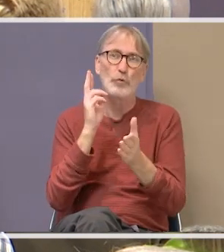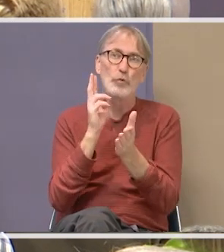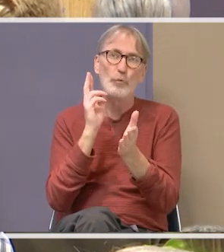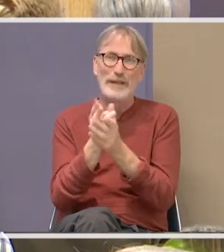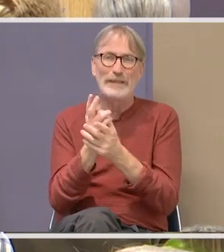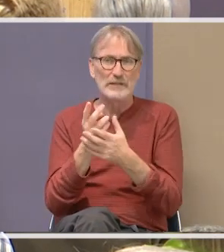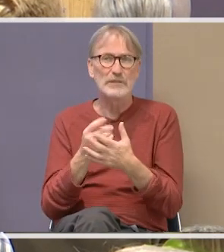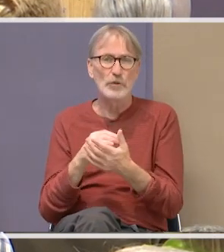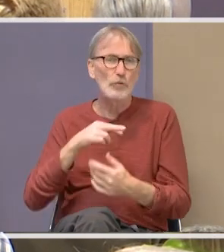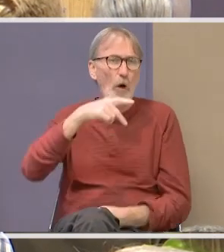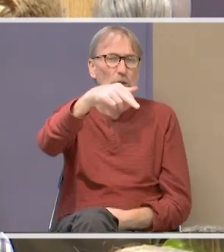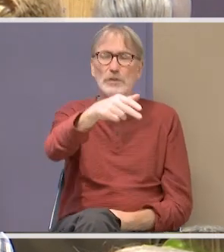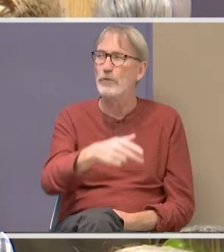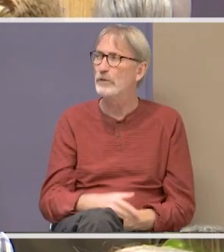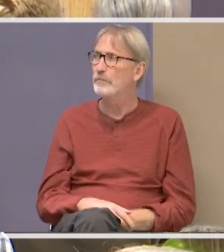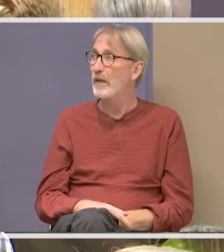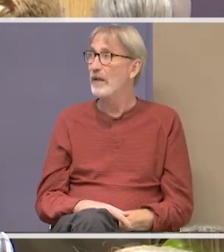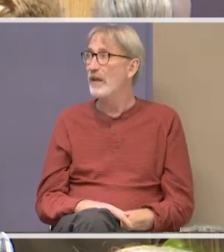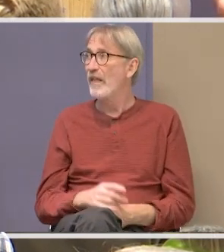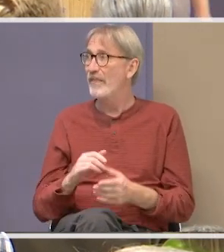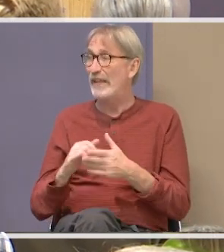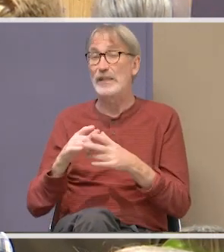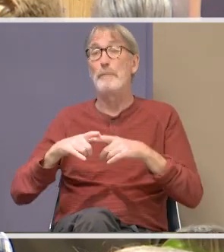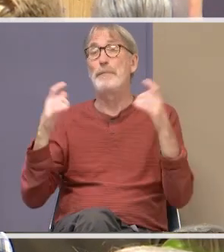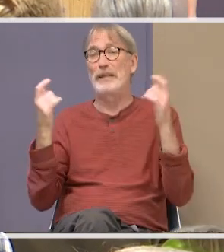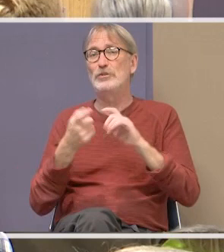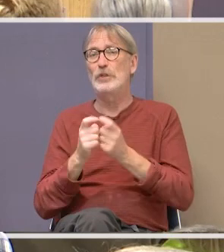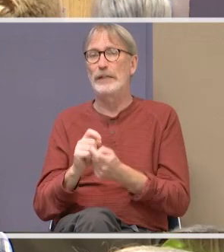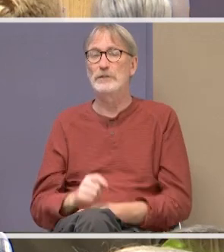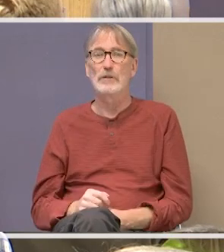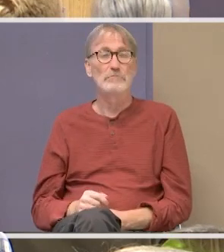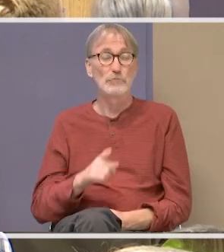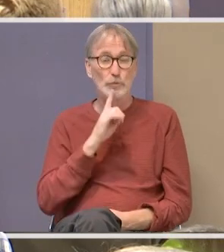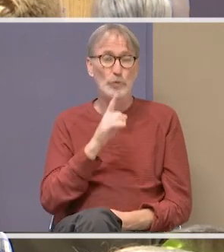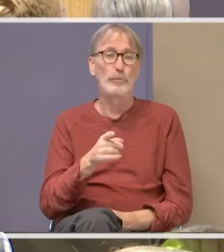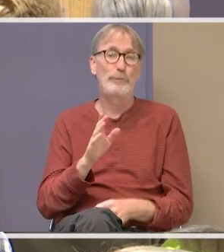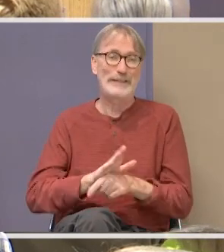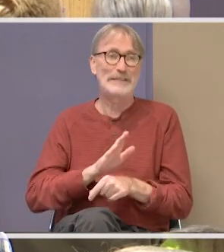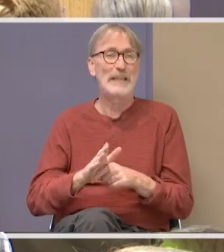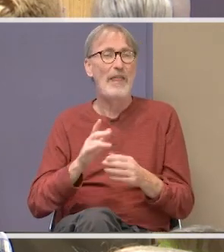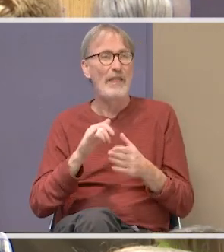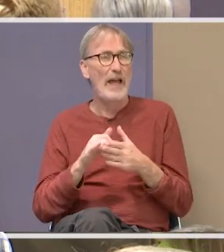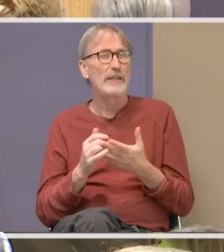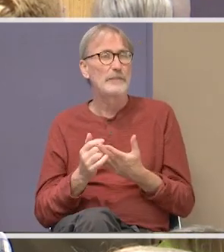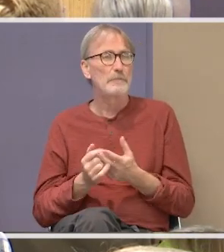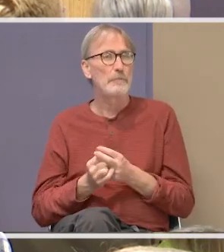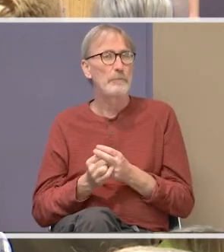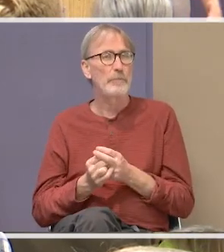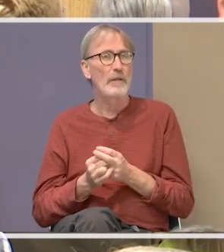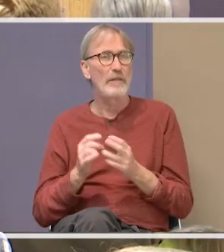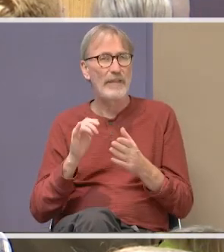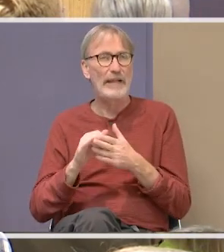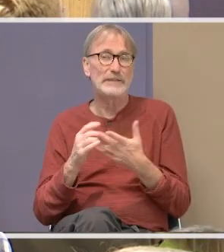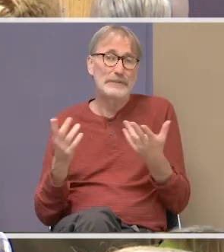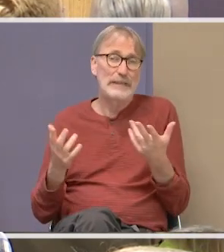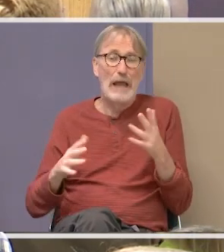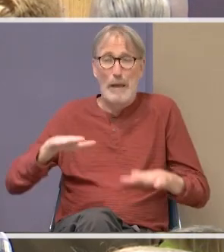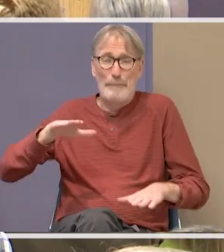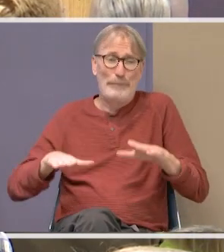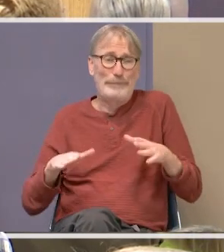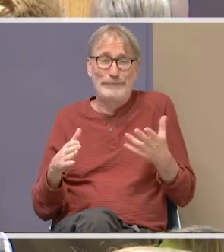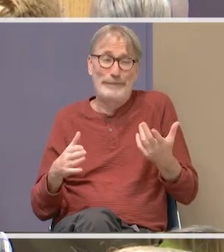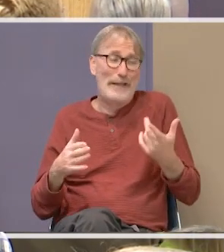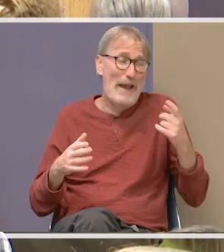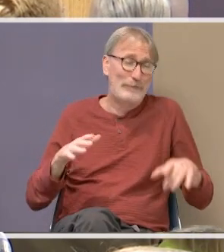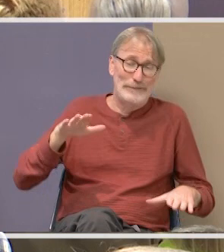intersection. That's a change. It's a big change, without a doubt. That's a trade-off that we're considering